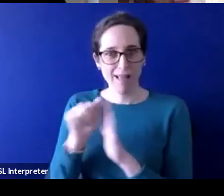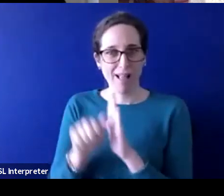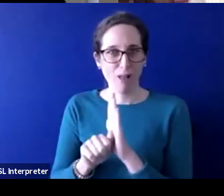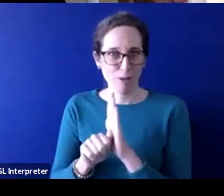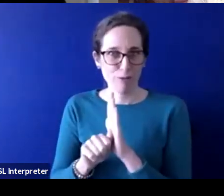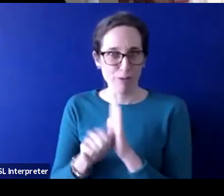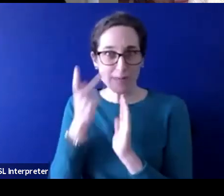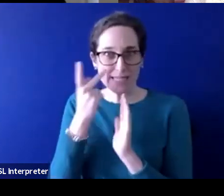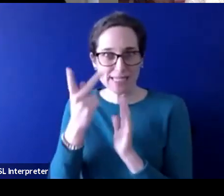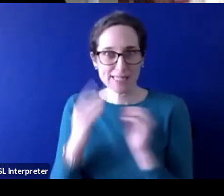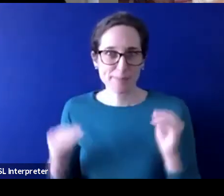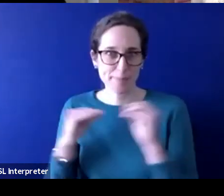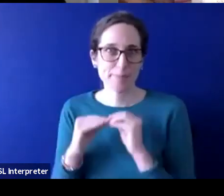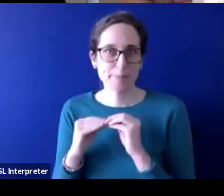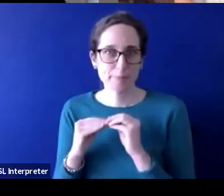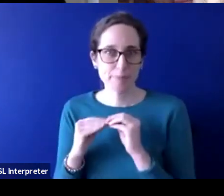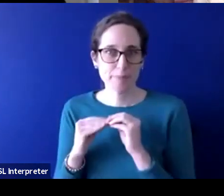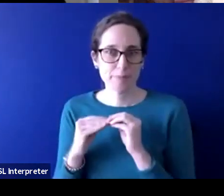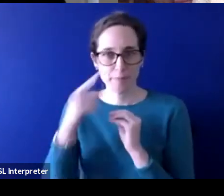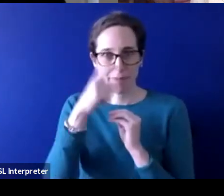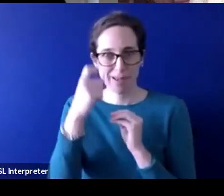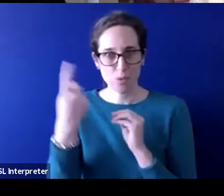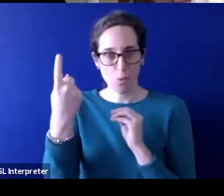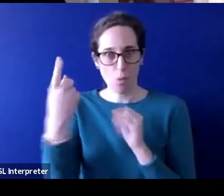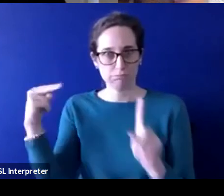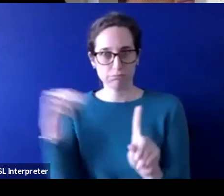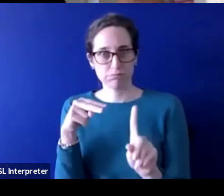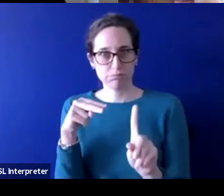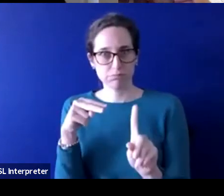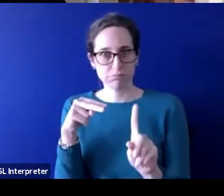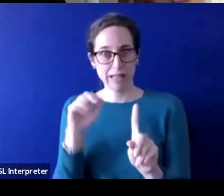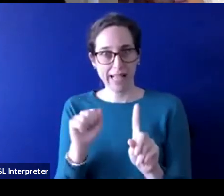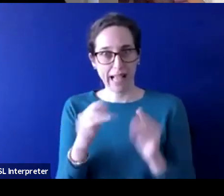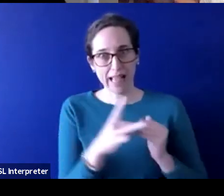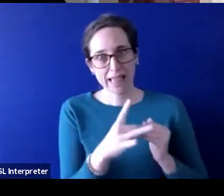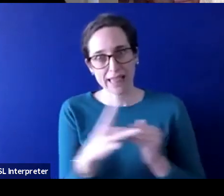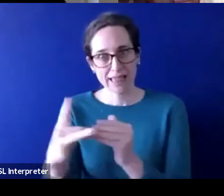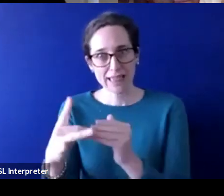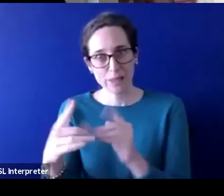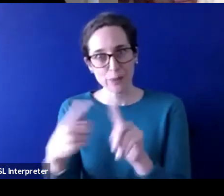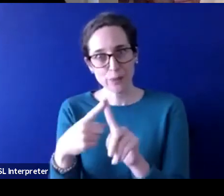because just seeing one side can lead you to so much